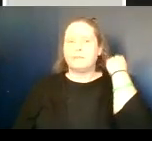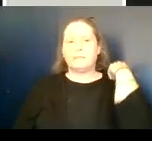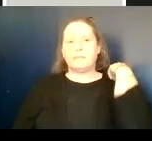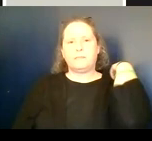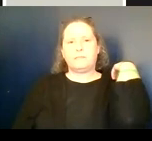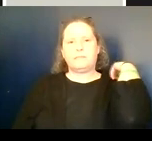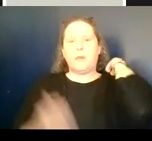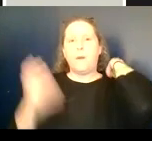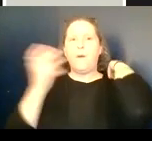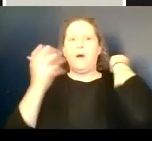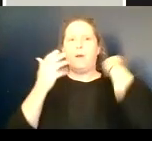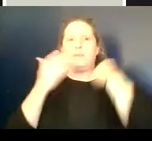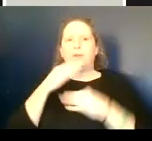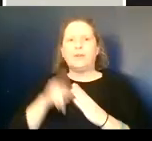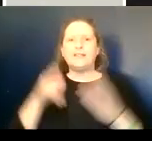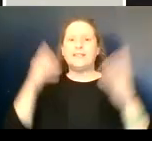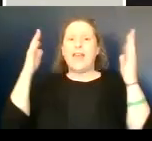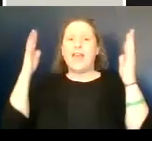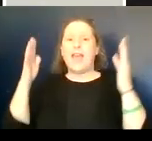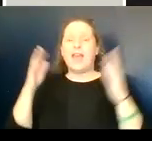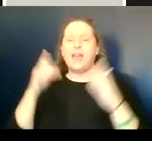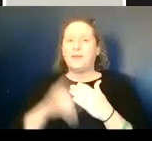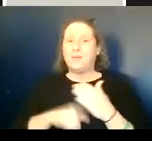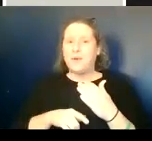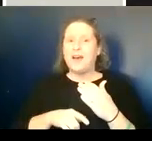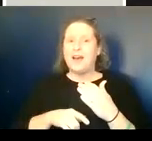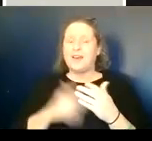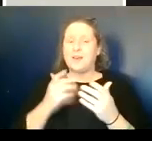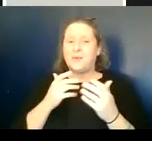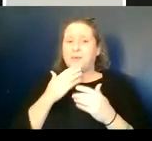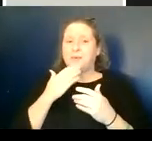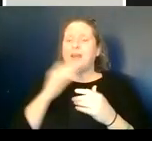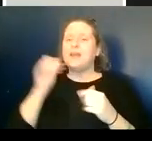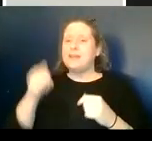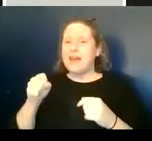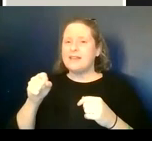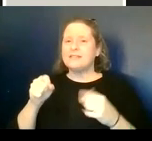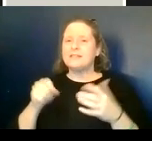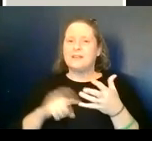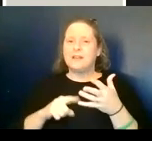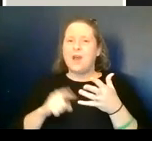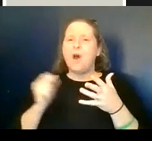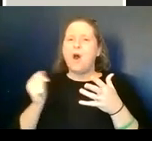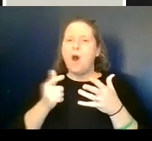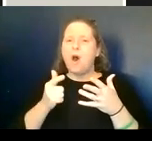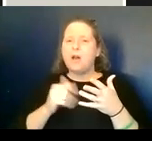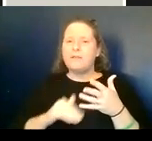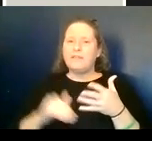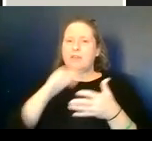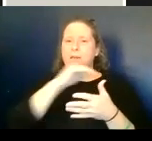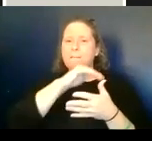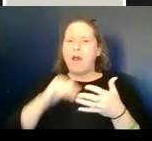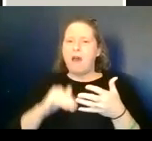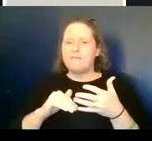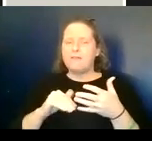Oh my goodness, yay. What a good, yes, all of the above. Thank you so much. So we do have